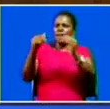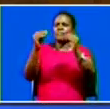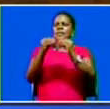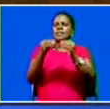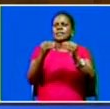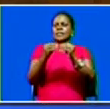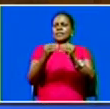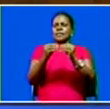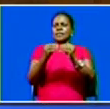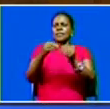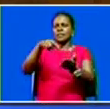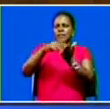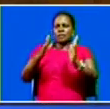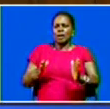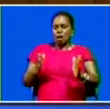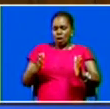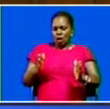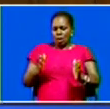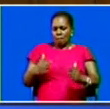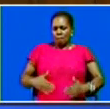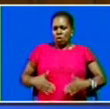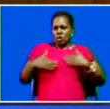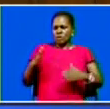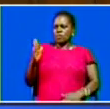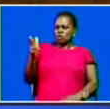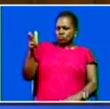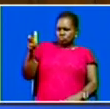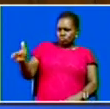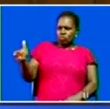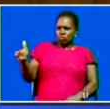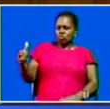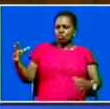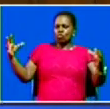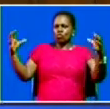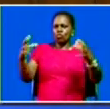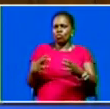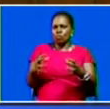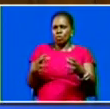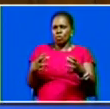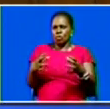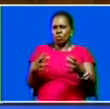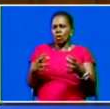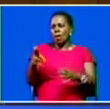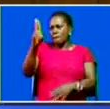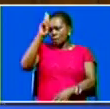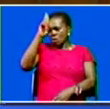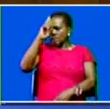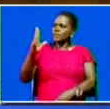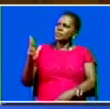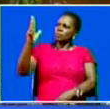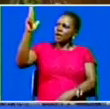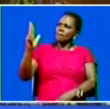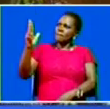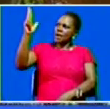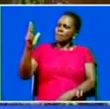at the aspirant's home. Her bodyguard allegedly shot at the crowd in the ensuing scuffle that saw police fire at the